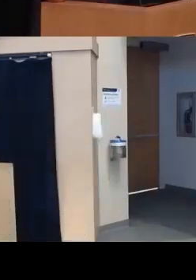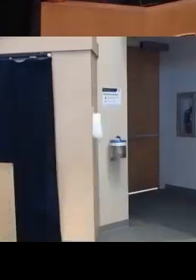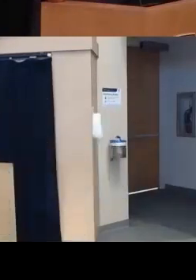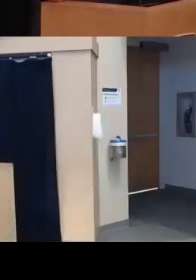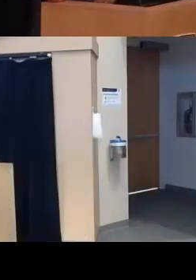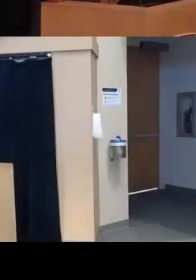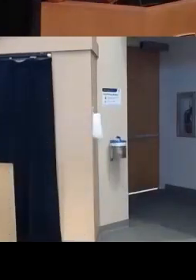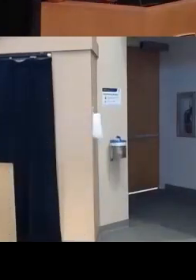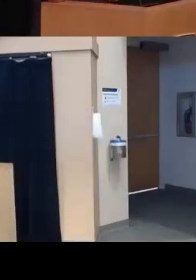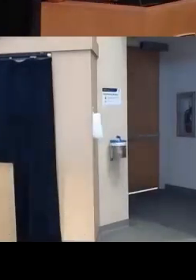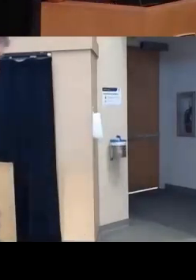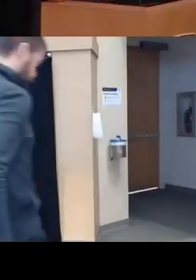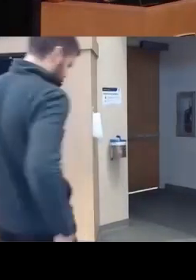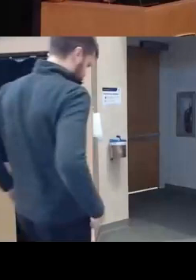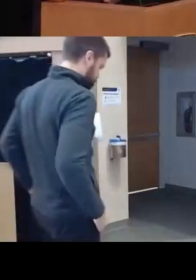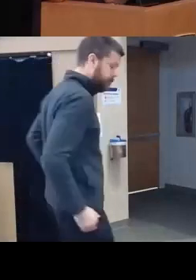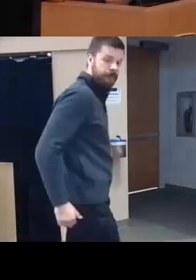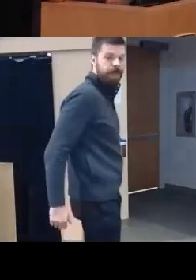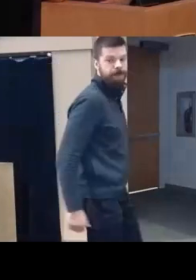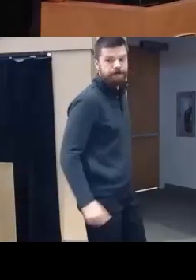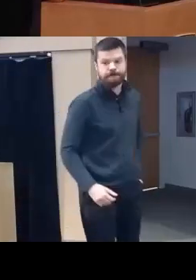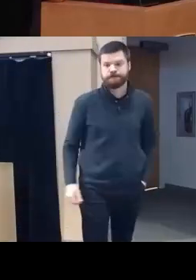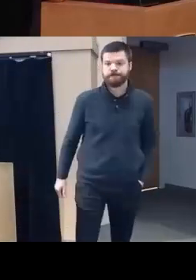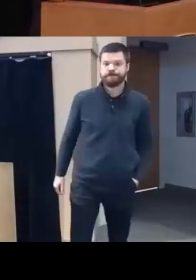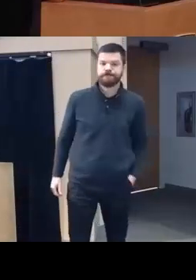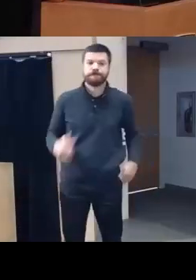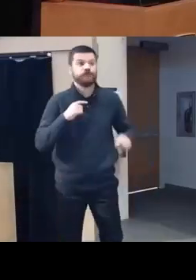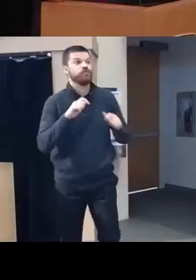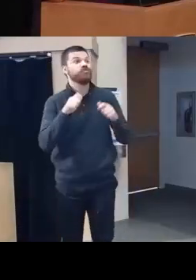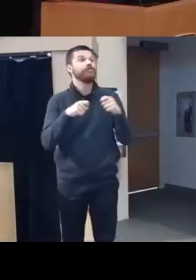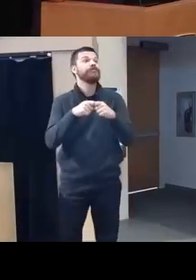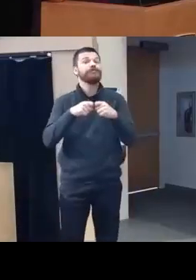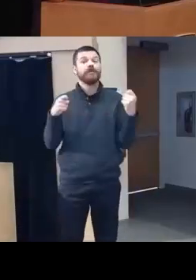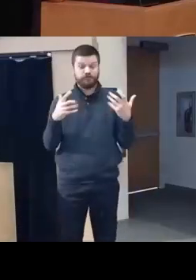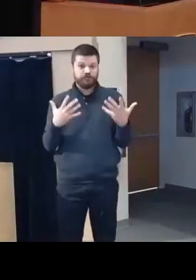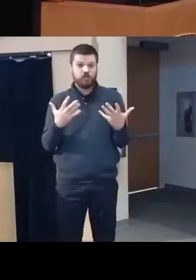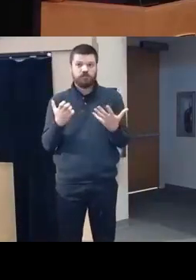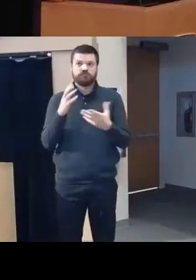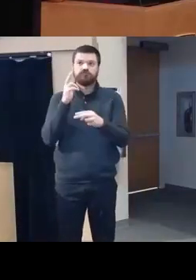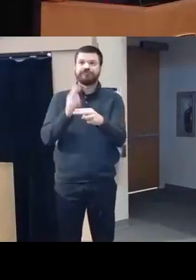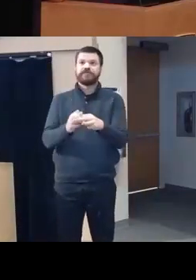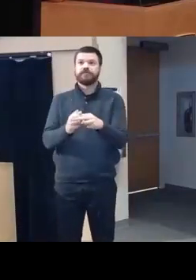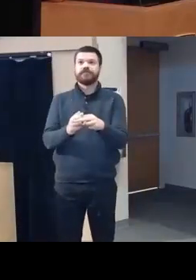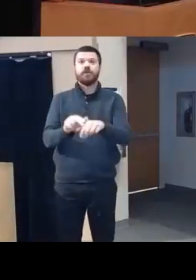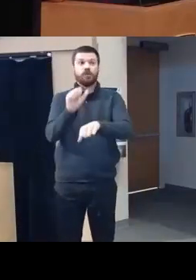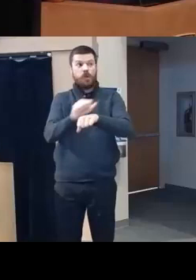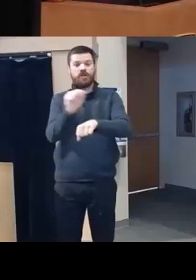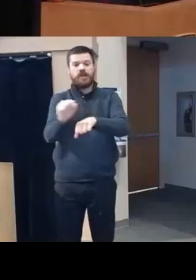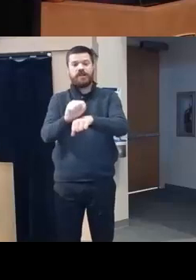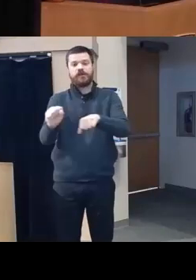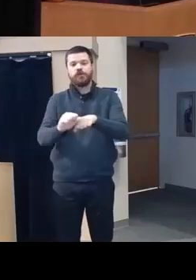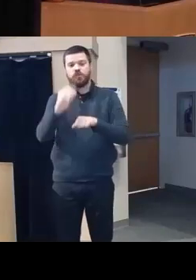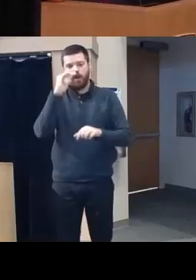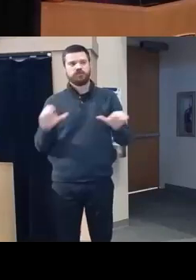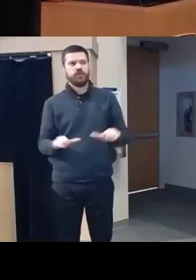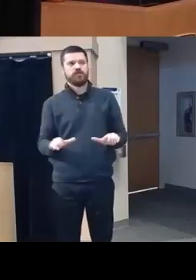I want to say, as we've already said, that the work that has been done is being done because of the